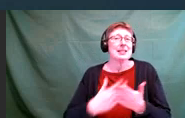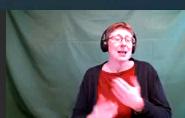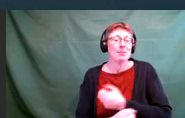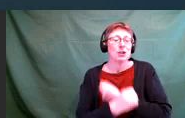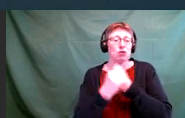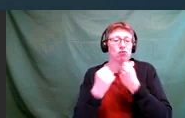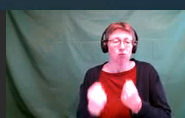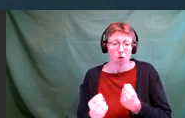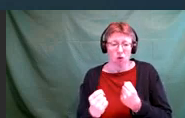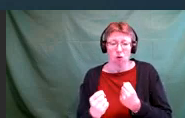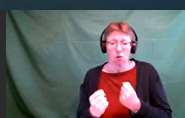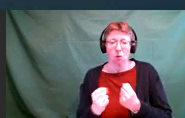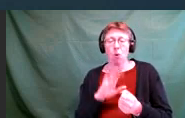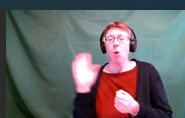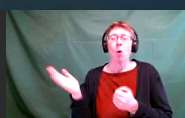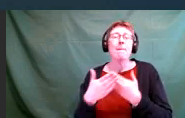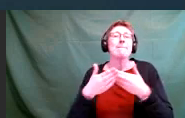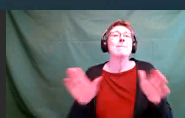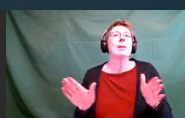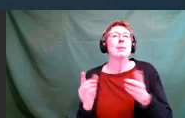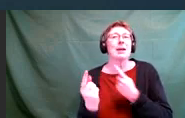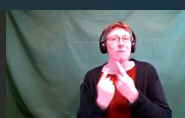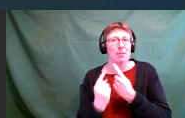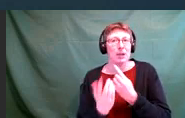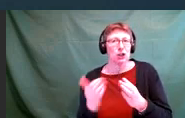into prices. And then we have